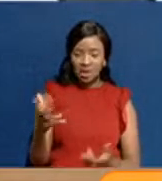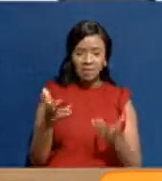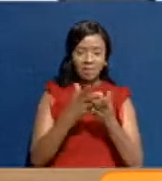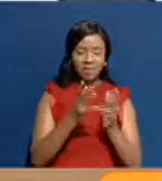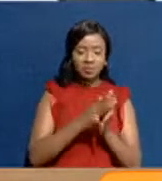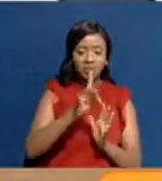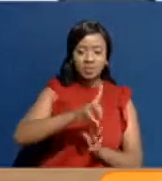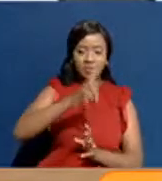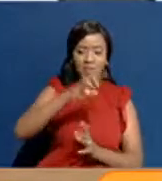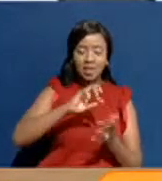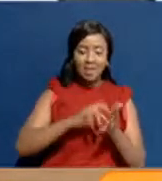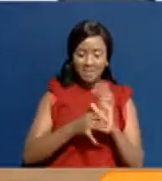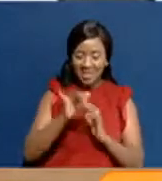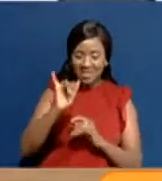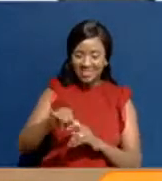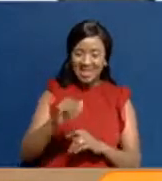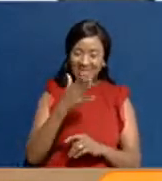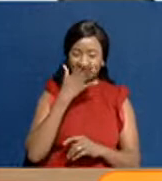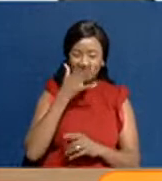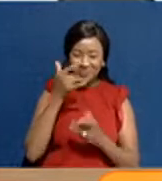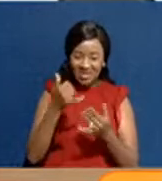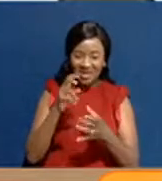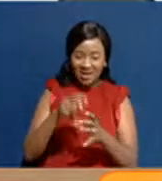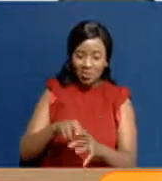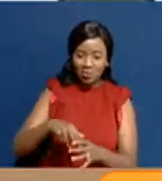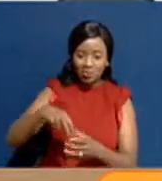the sugar is risen.